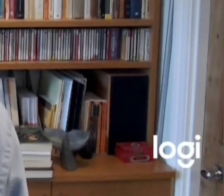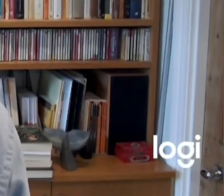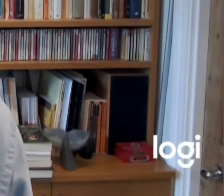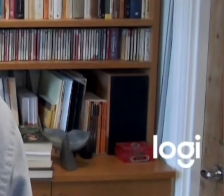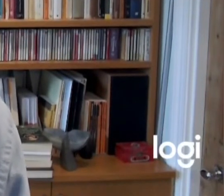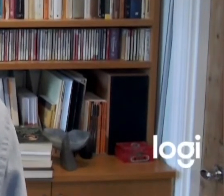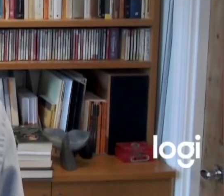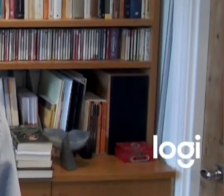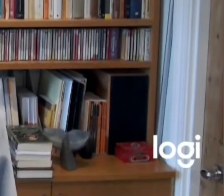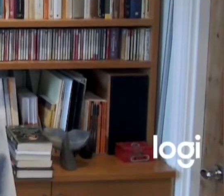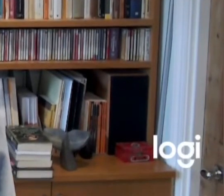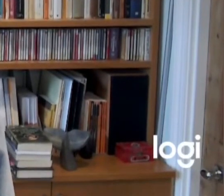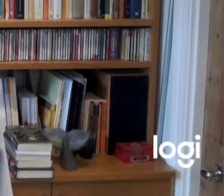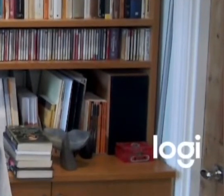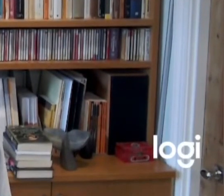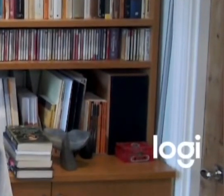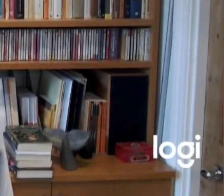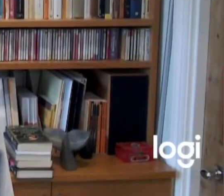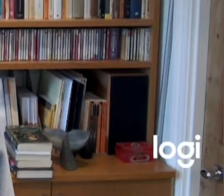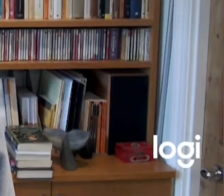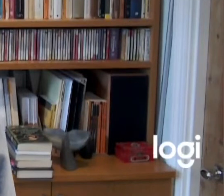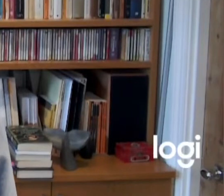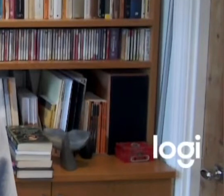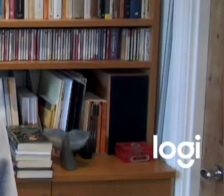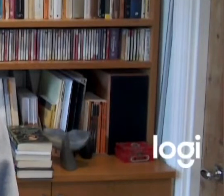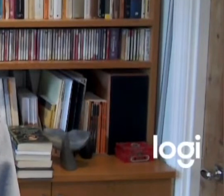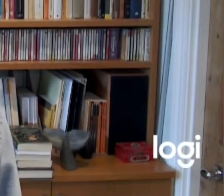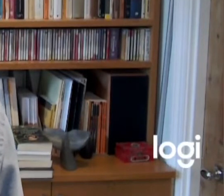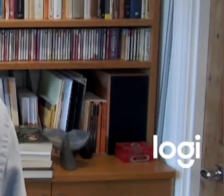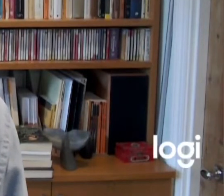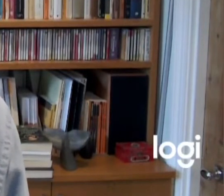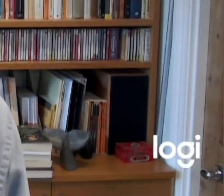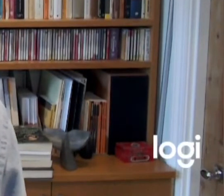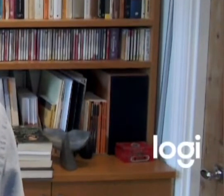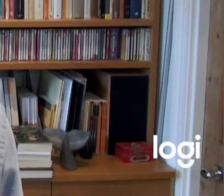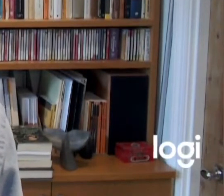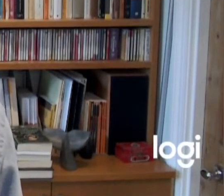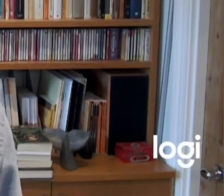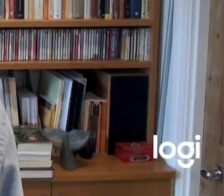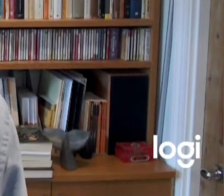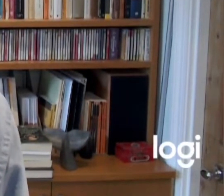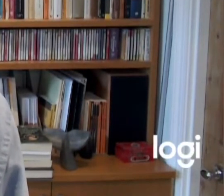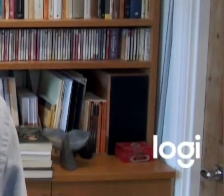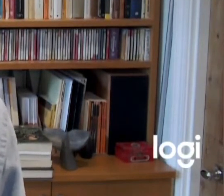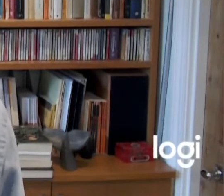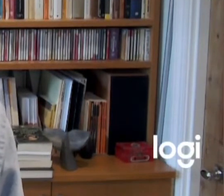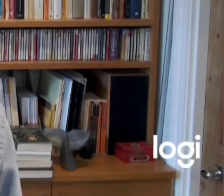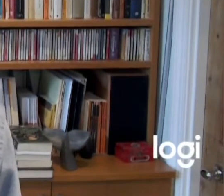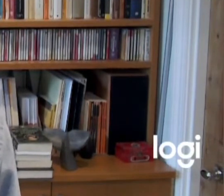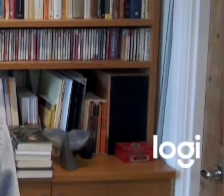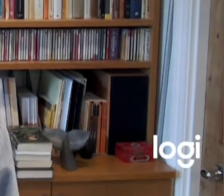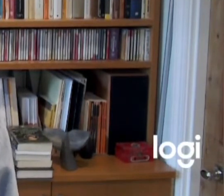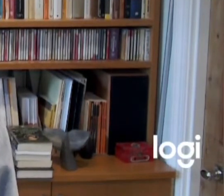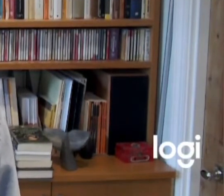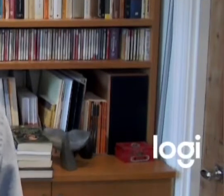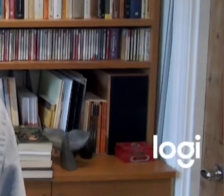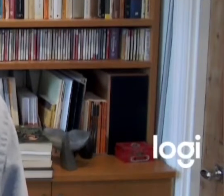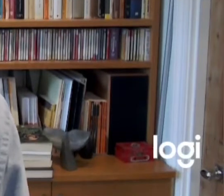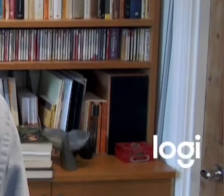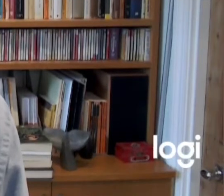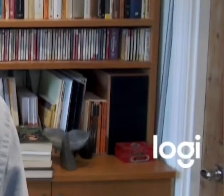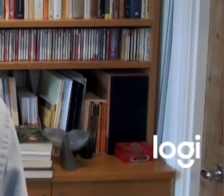points. But if you go too fast, your audience might not follow you, and if you go too slow, they might be bored. And if you run over your time, you risk